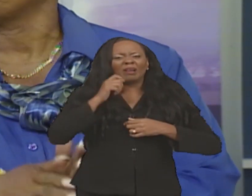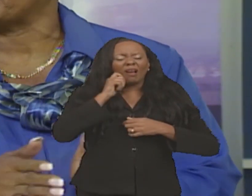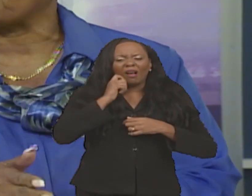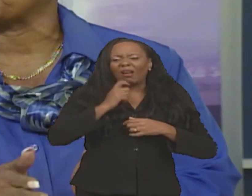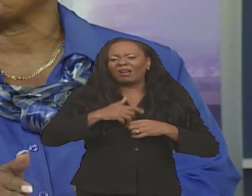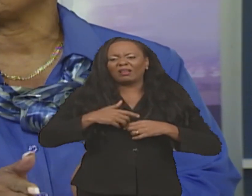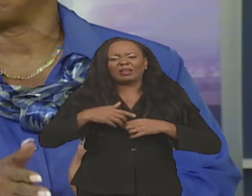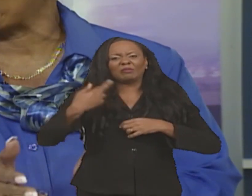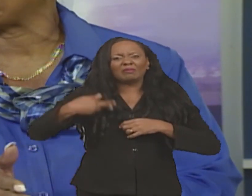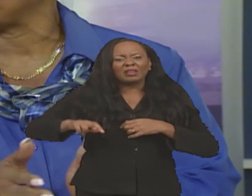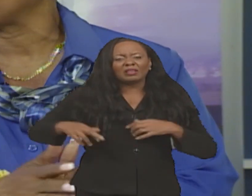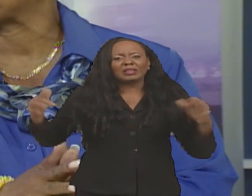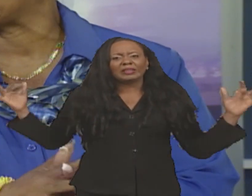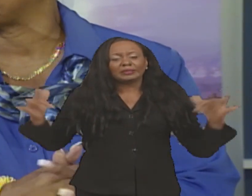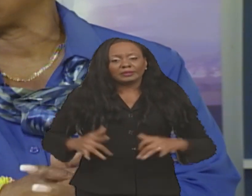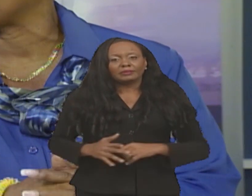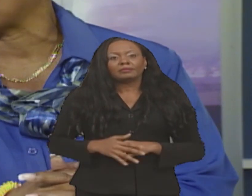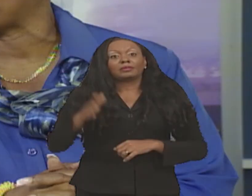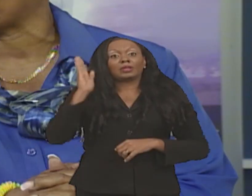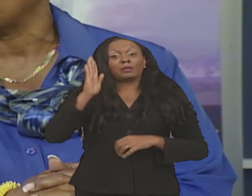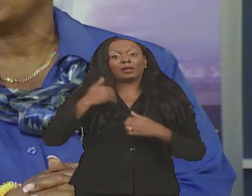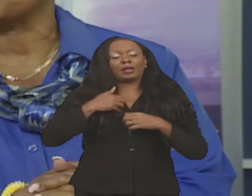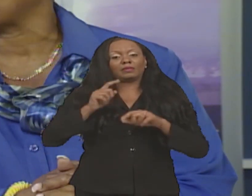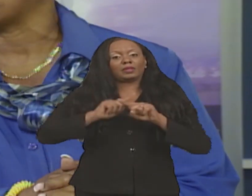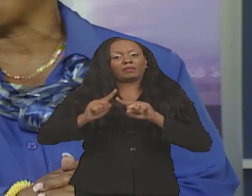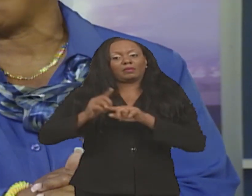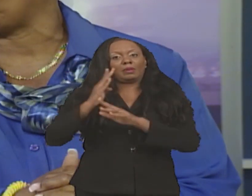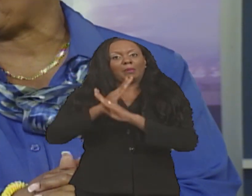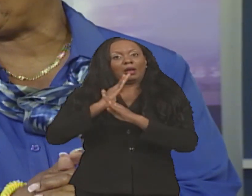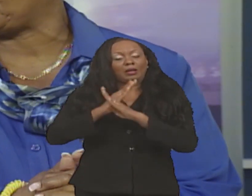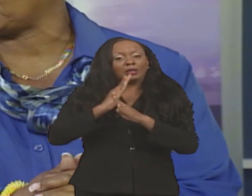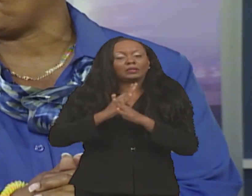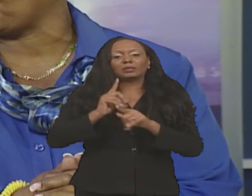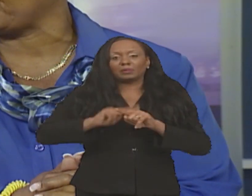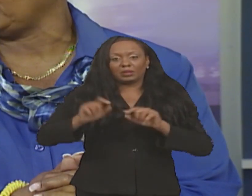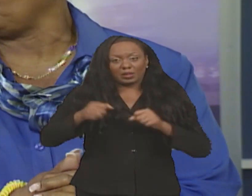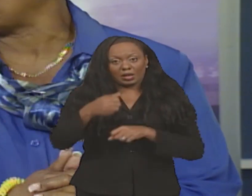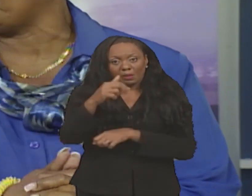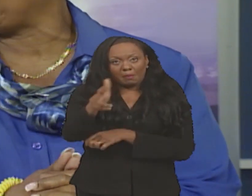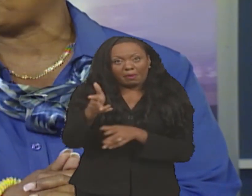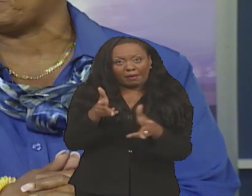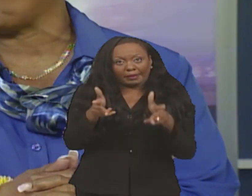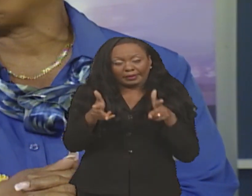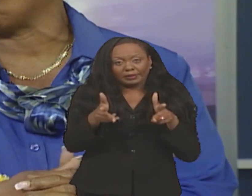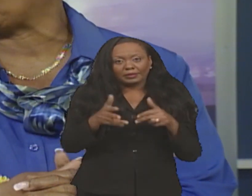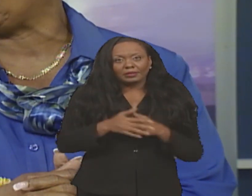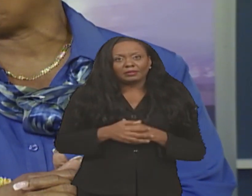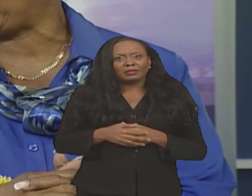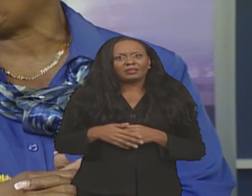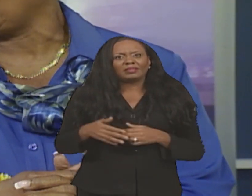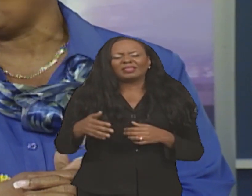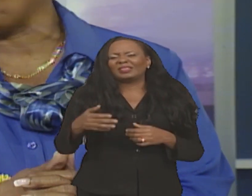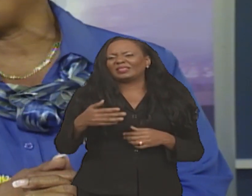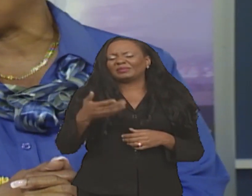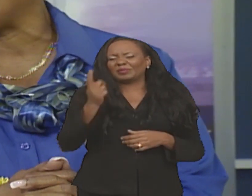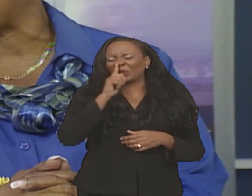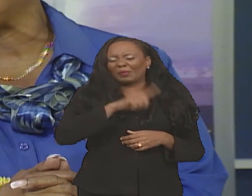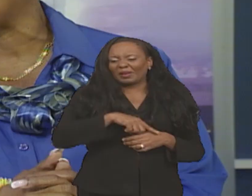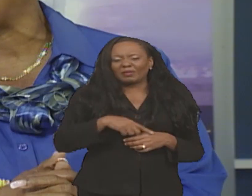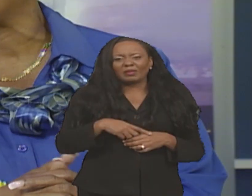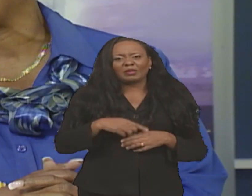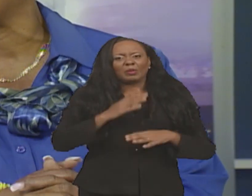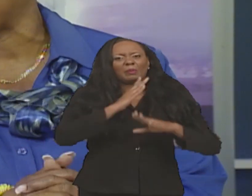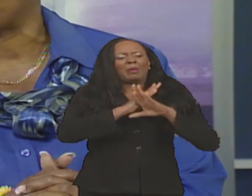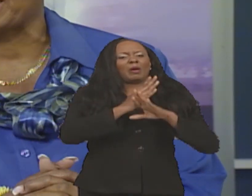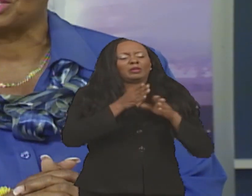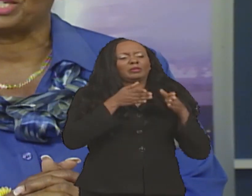in, but of course the parking facilities are there because we want all of Barbados on board. We don't mind if it blocks the road a little bit, although we know that we